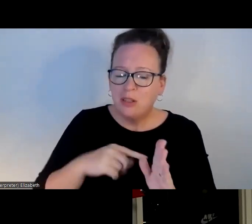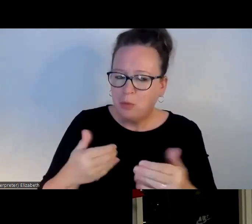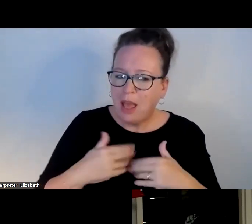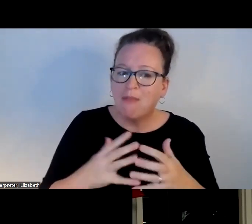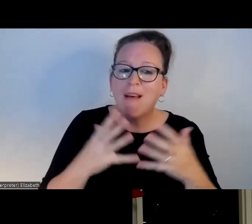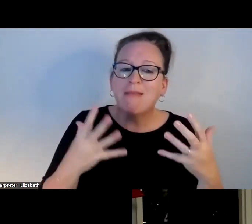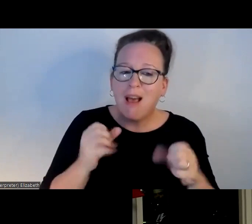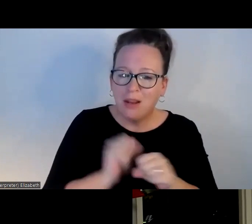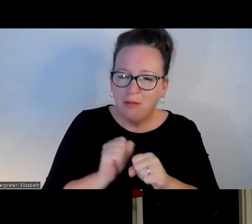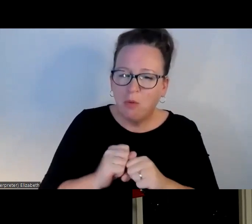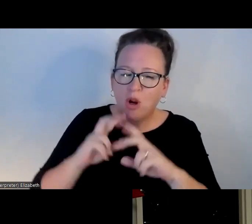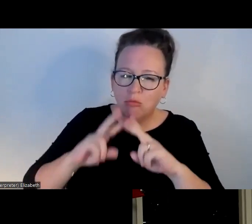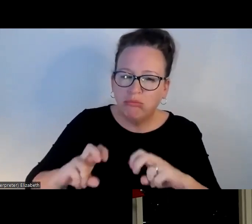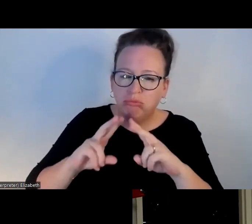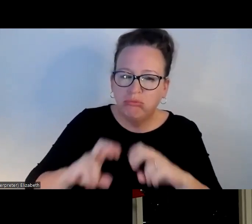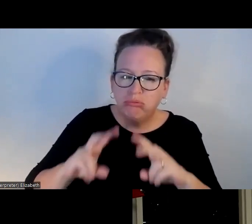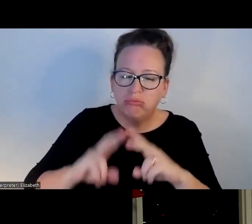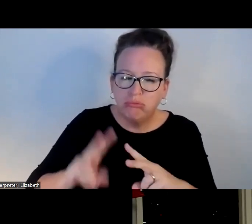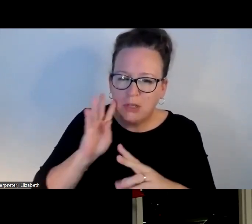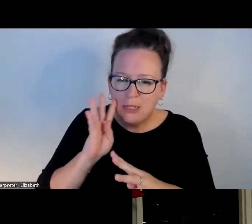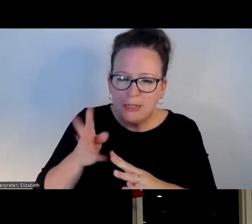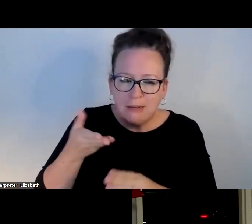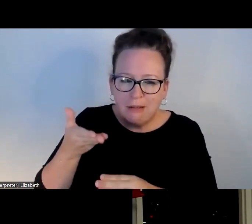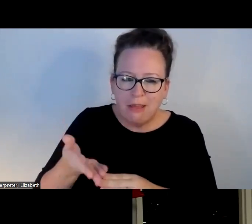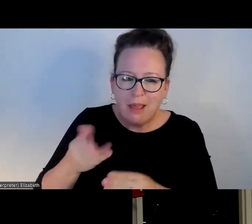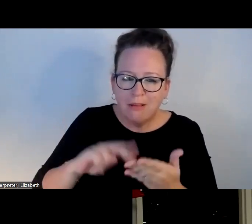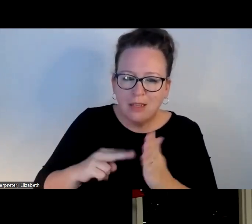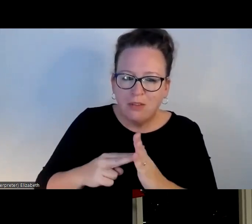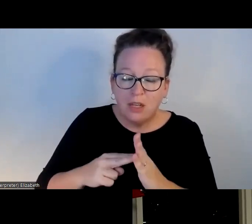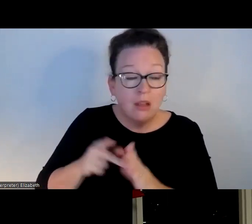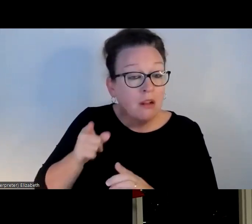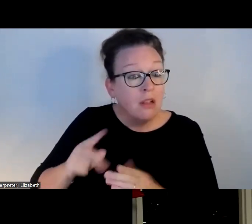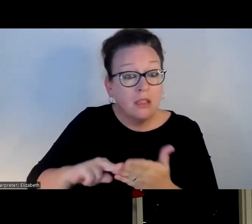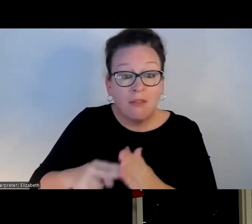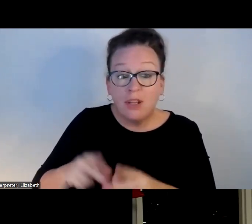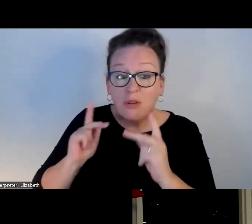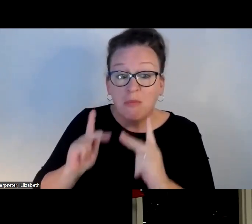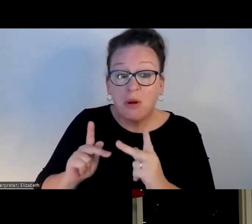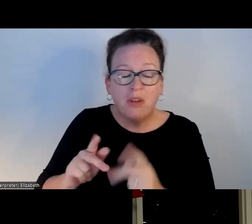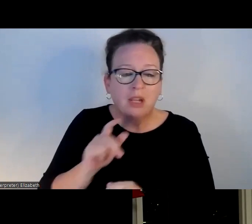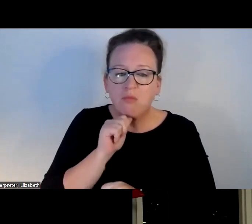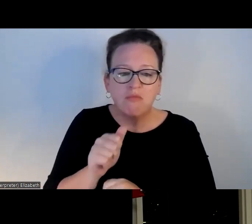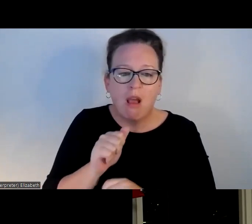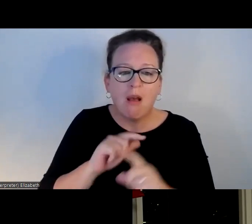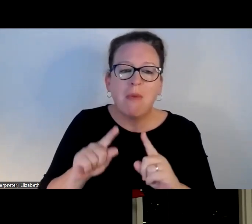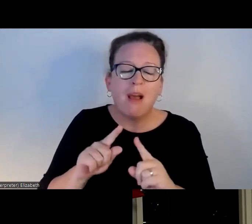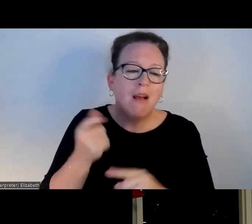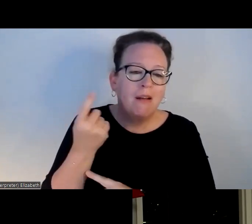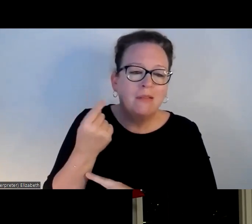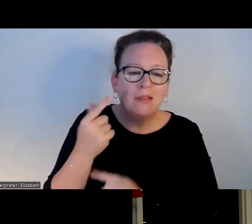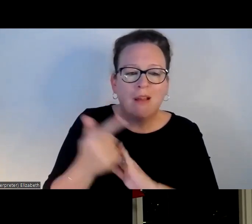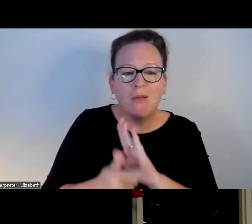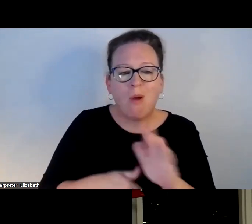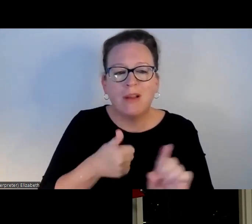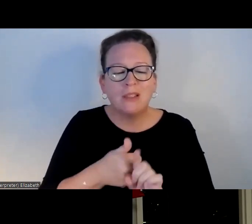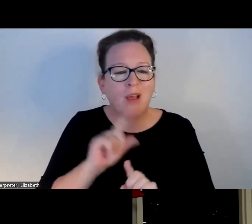that went into it to craft what's there. Not to say it's perfect, but rather to point out that the law is only about 1.5 years old at this point,